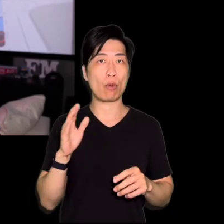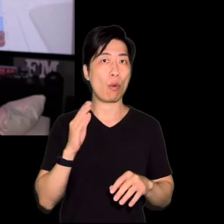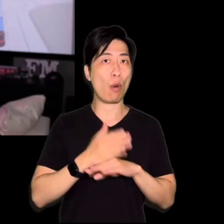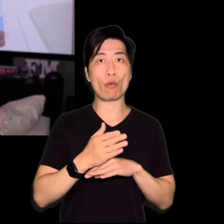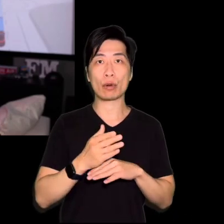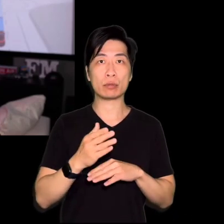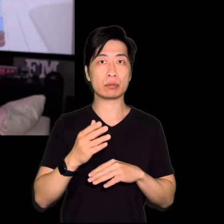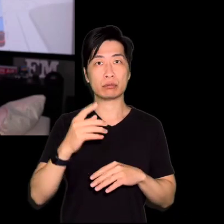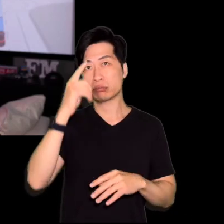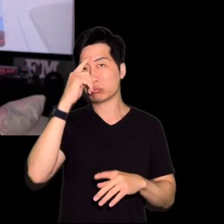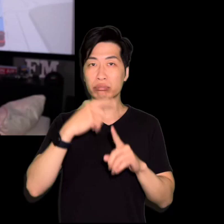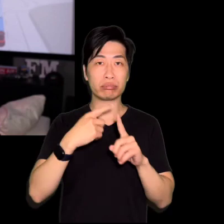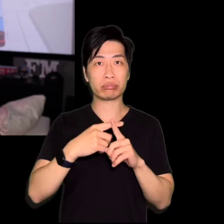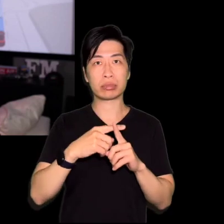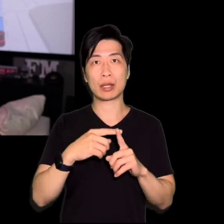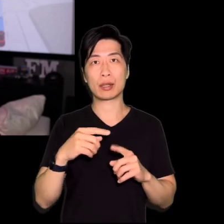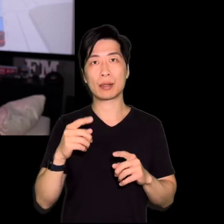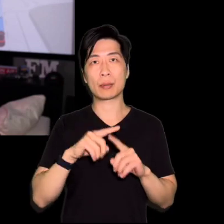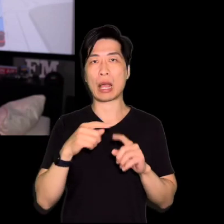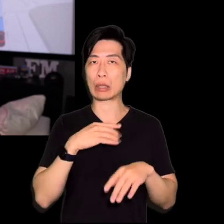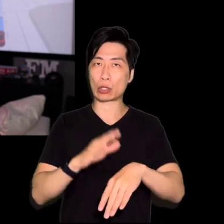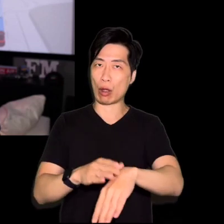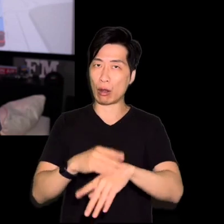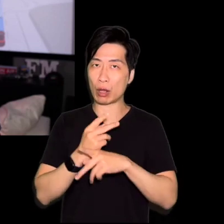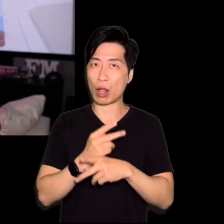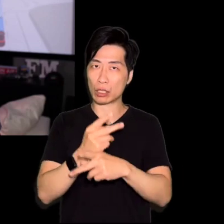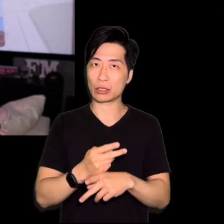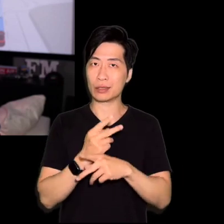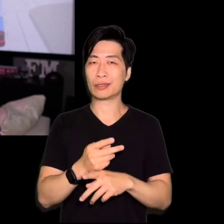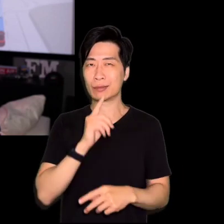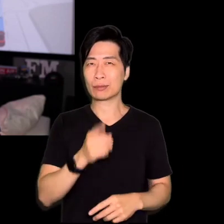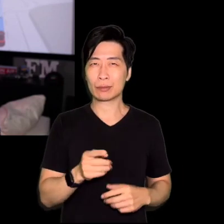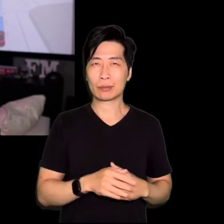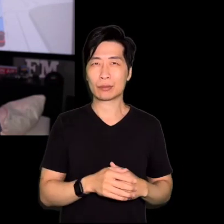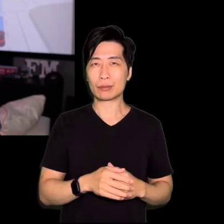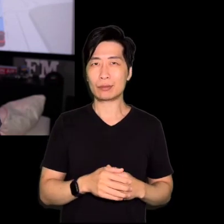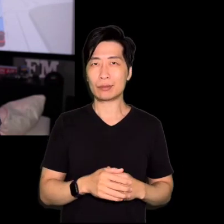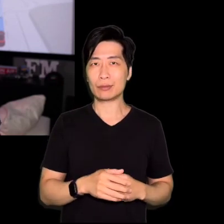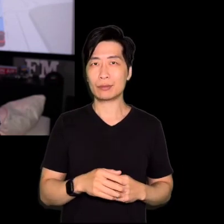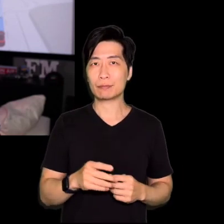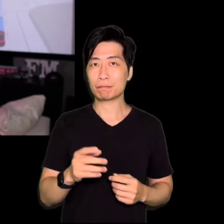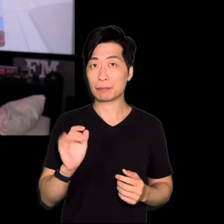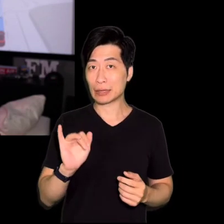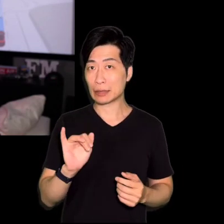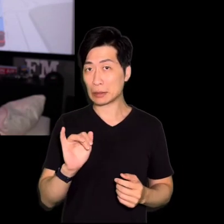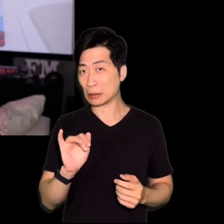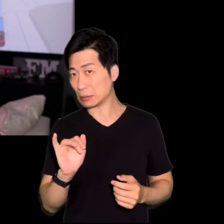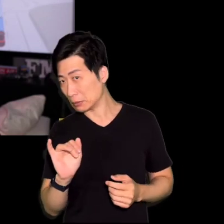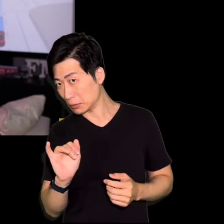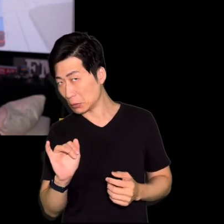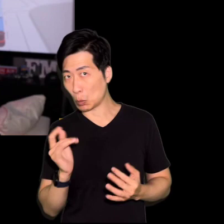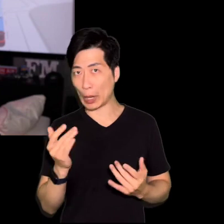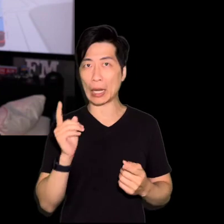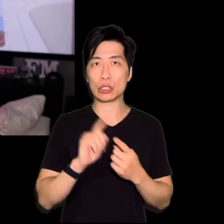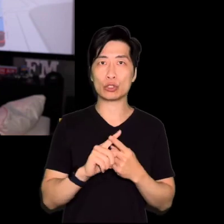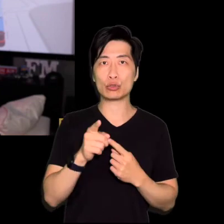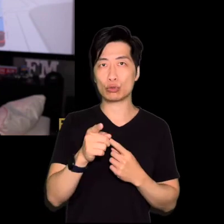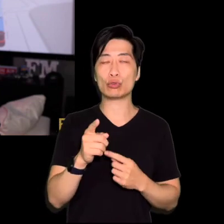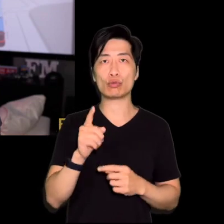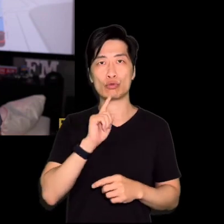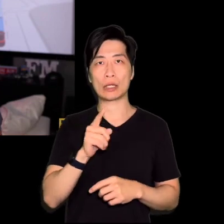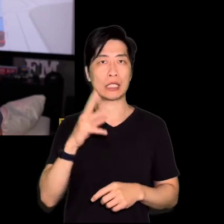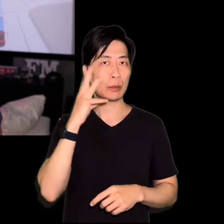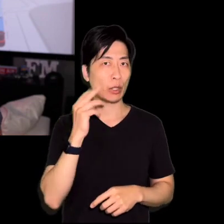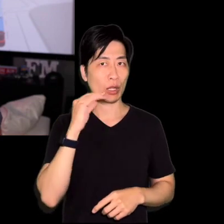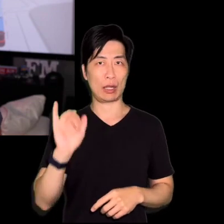would caution to really say that that's the case until you experience that groundbreaking moment for yourself.